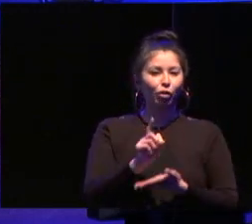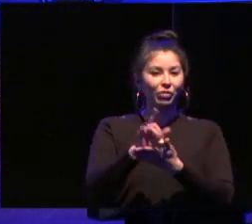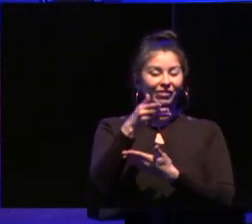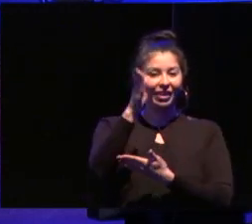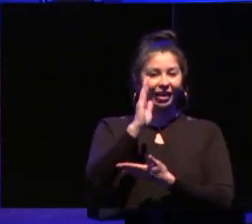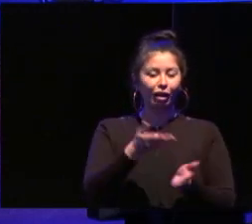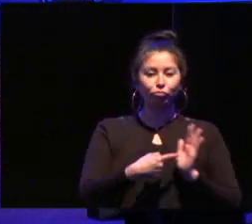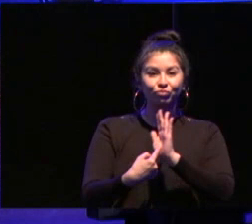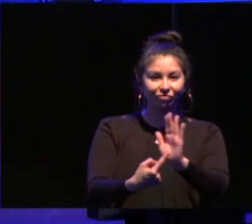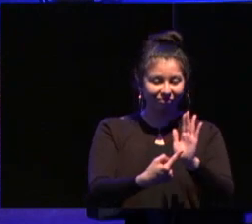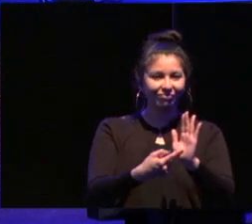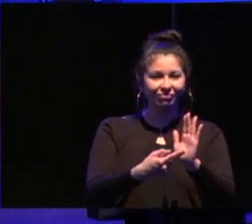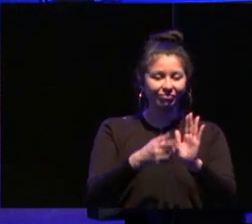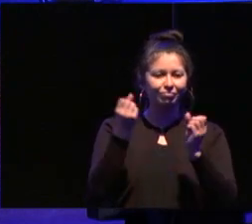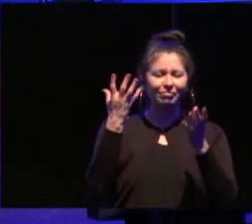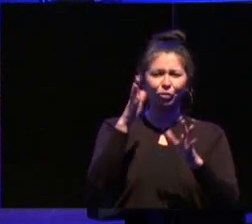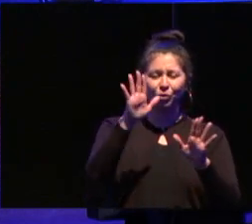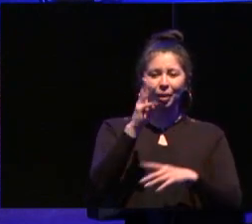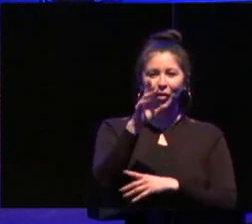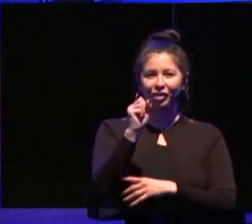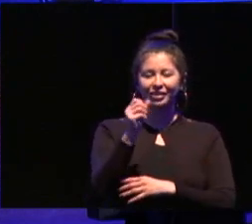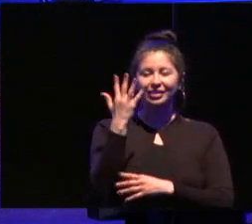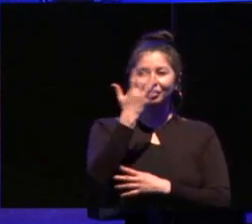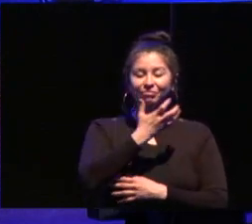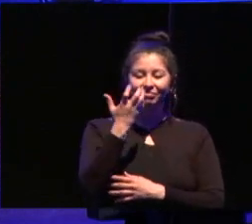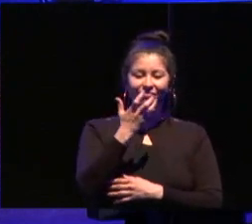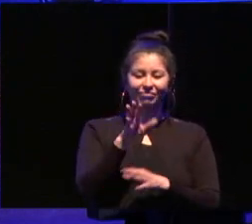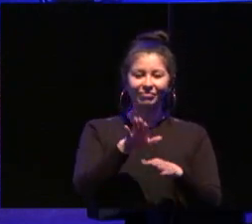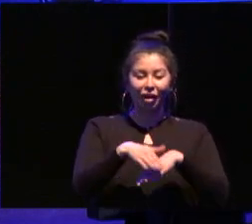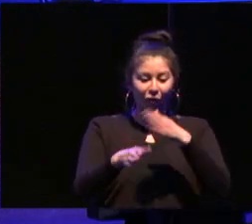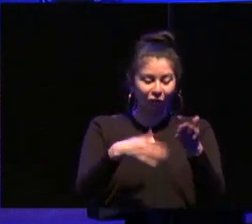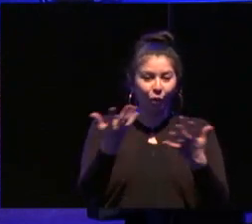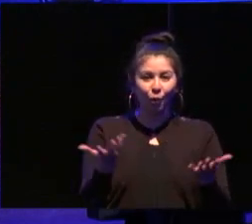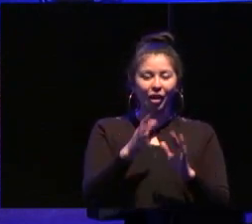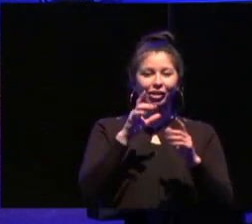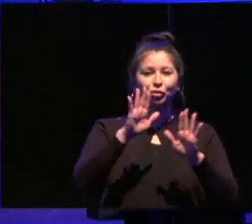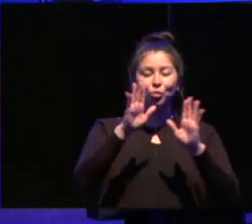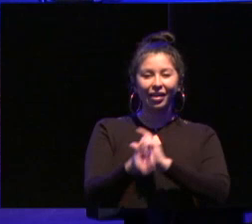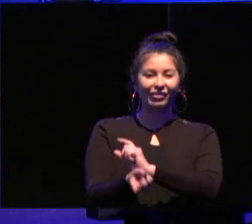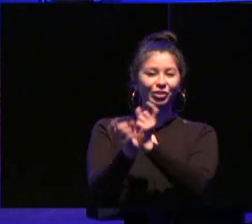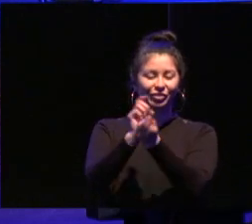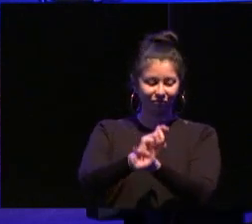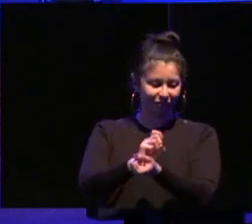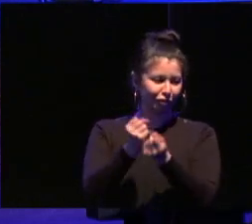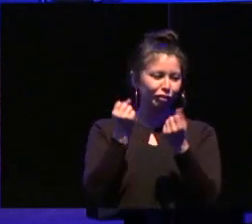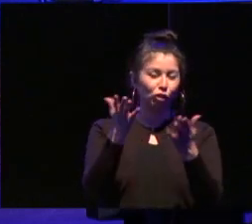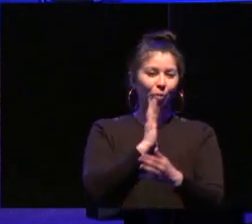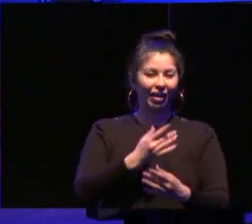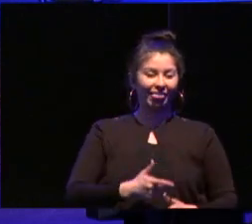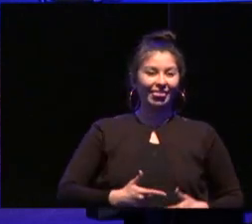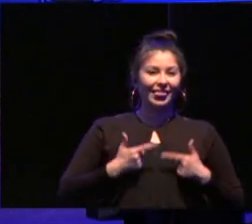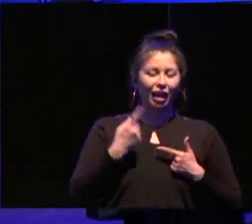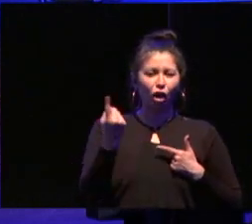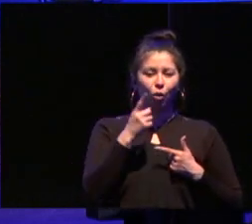God bringing forth mighty miracles, magnificent unfoldment, great evolution, so much in our life.